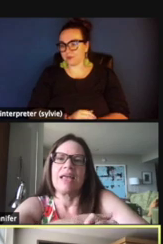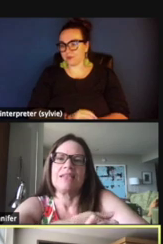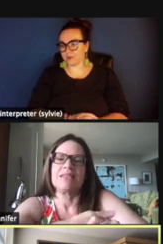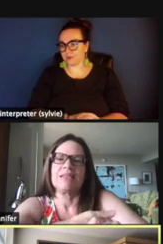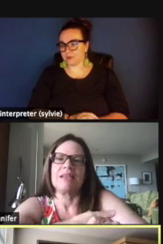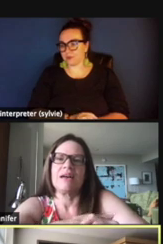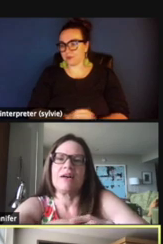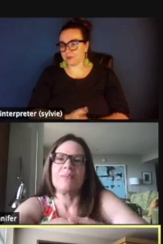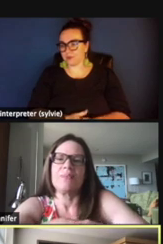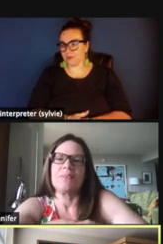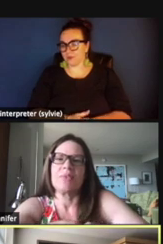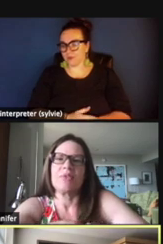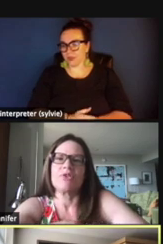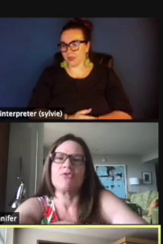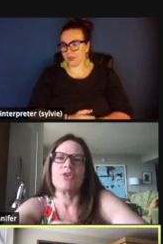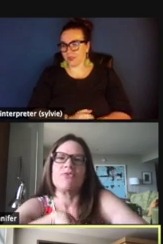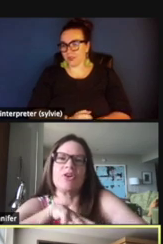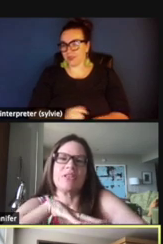And it's